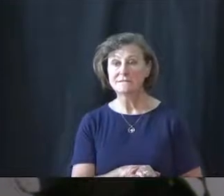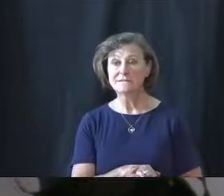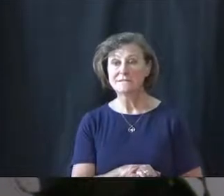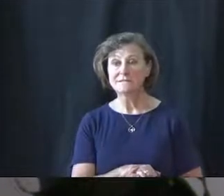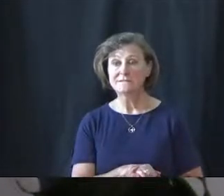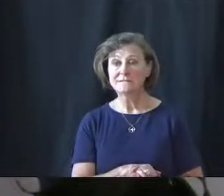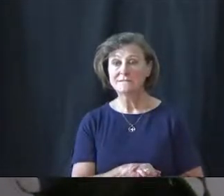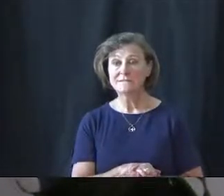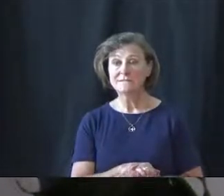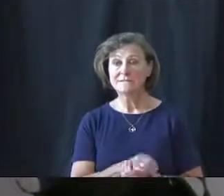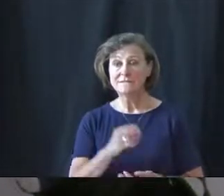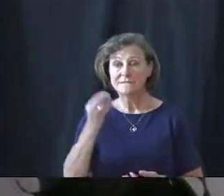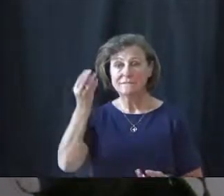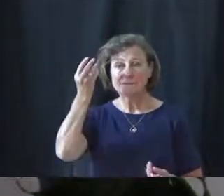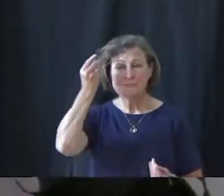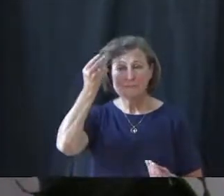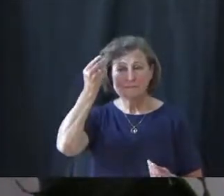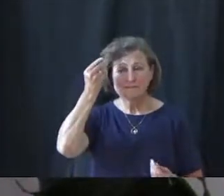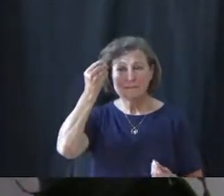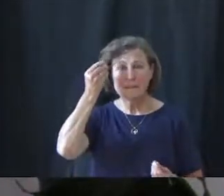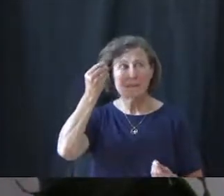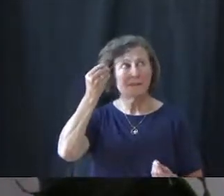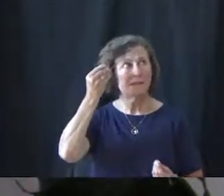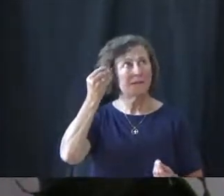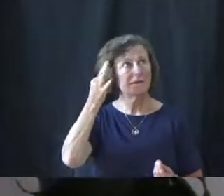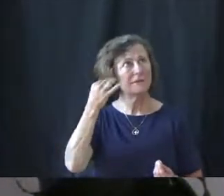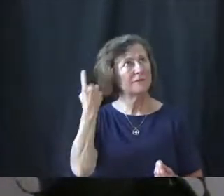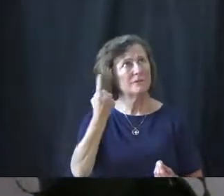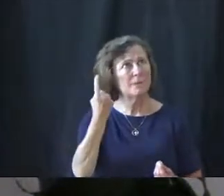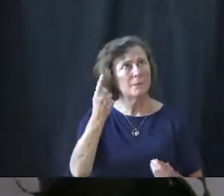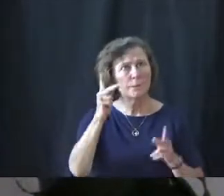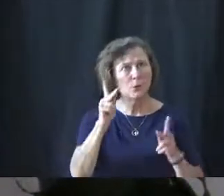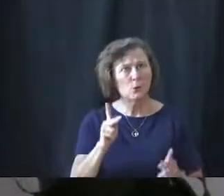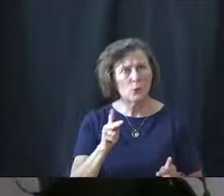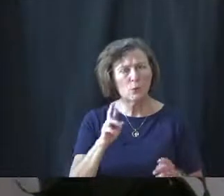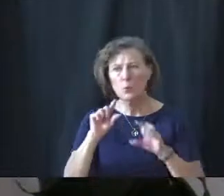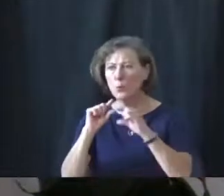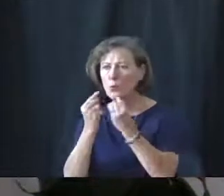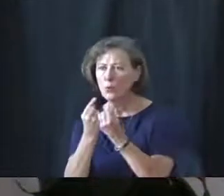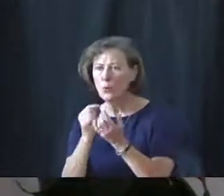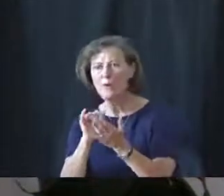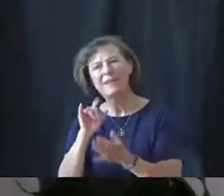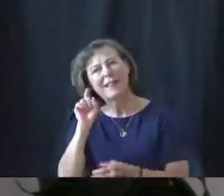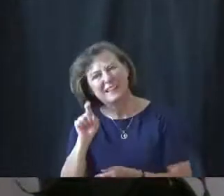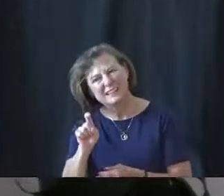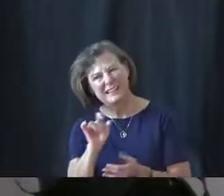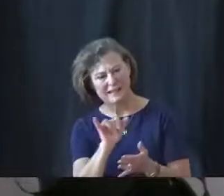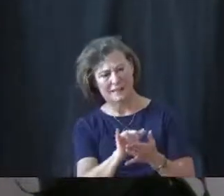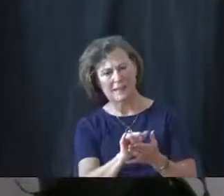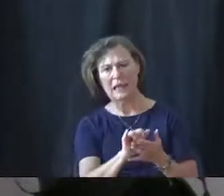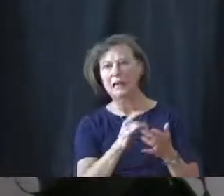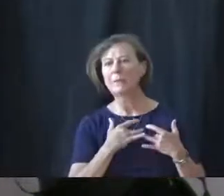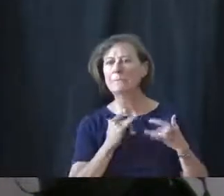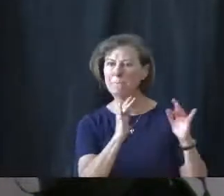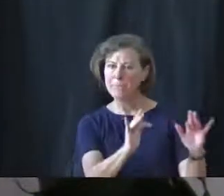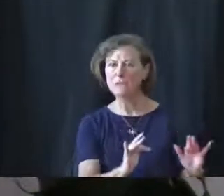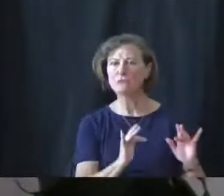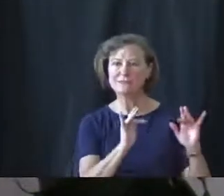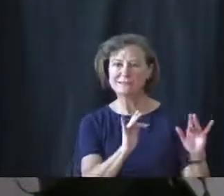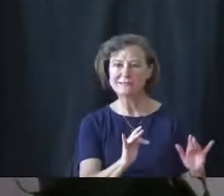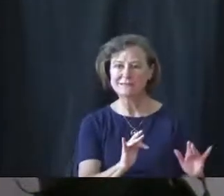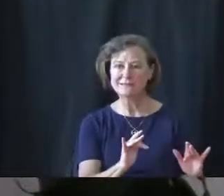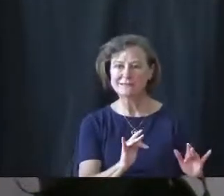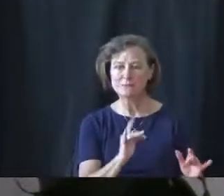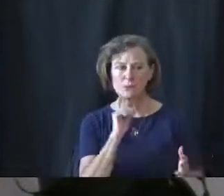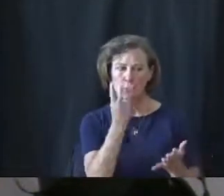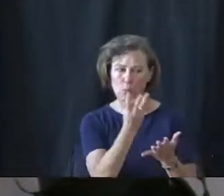Think of someone or a group of people that needs this compassion, this witness to